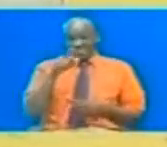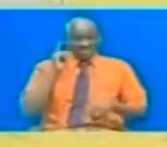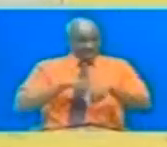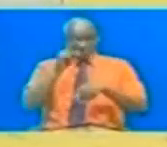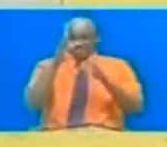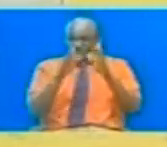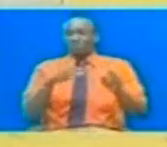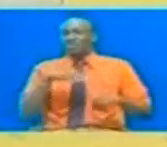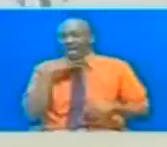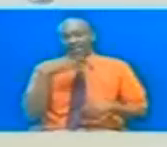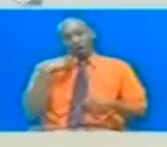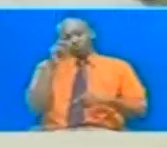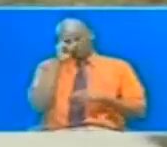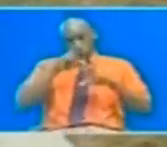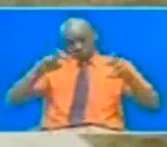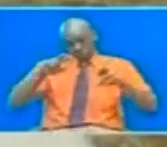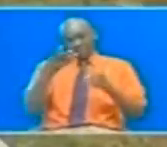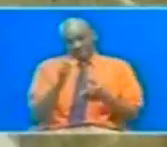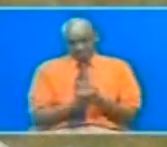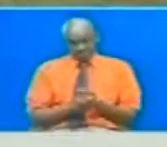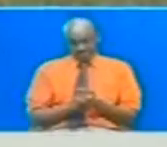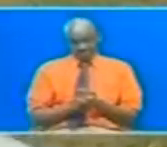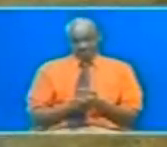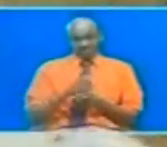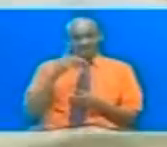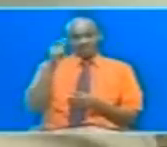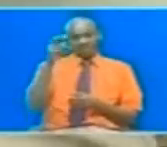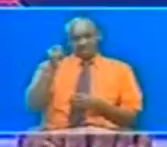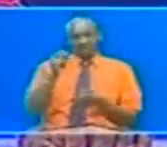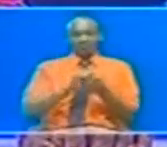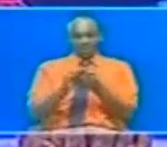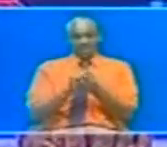still under investigation. Now, Tino KTN Friday briefing.